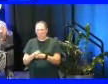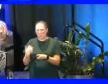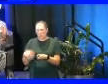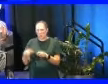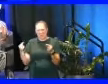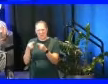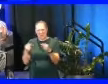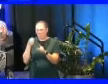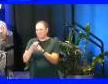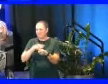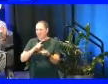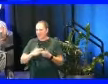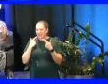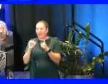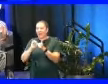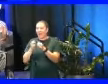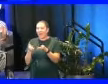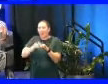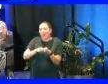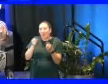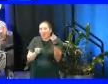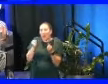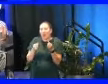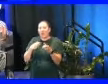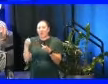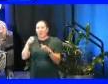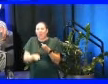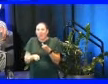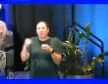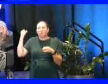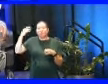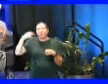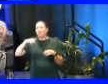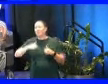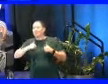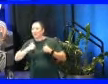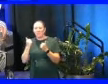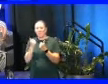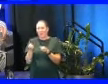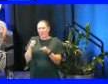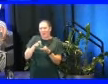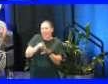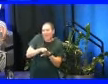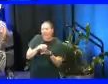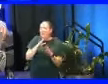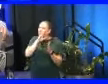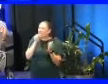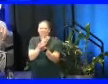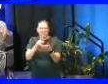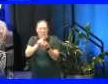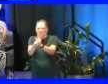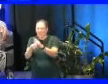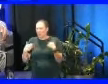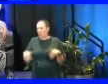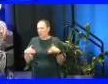entire life. The way you get in a car, the way you get in a tub, the bed, everything changed. And I became homeless